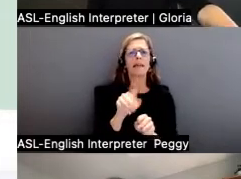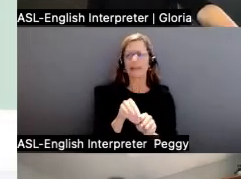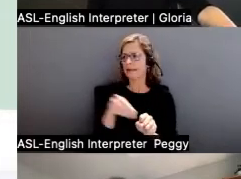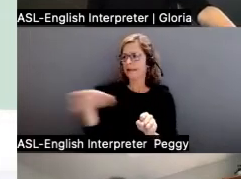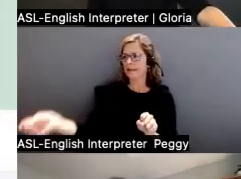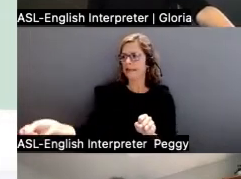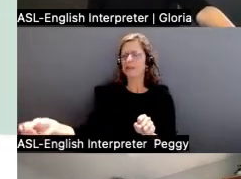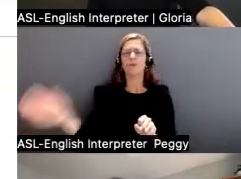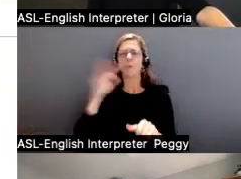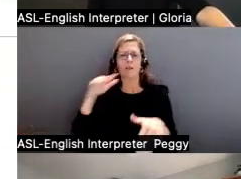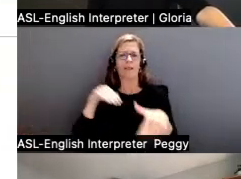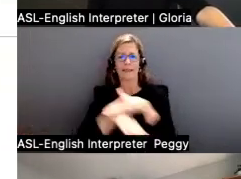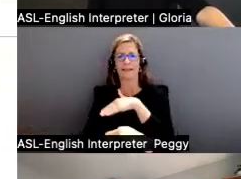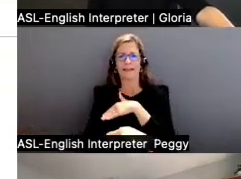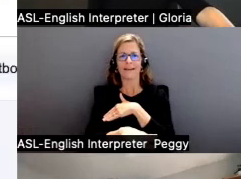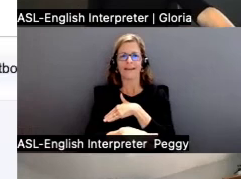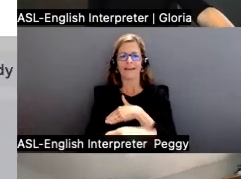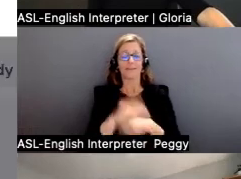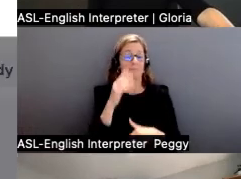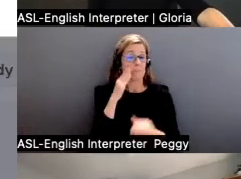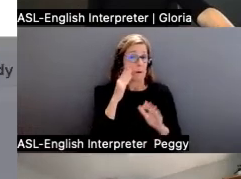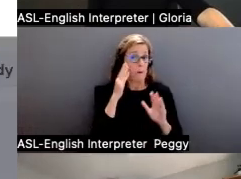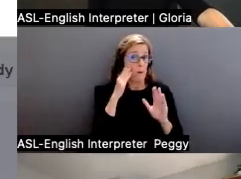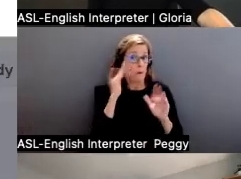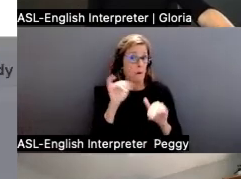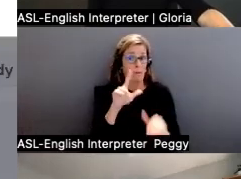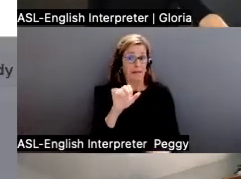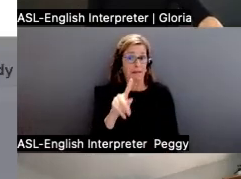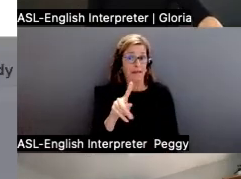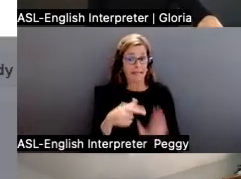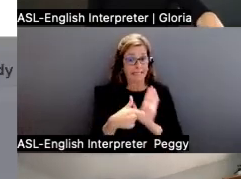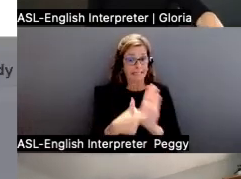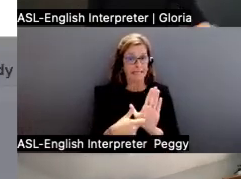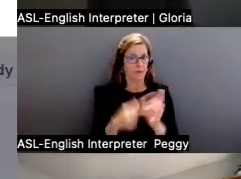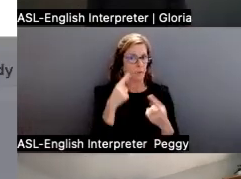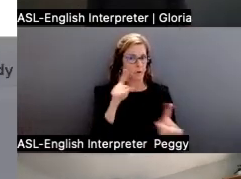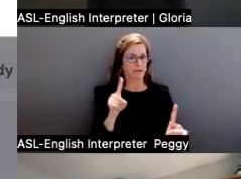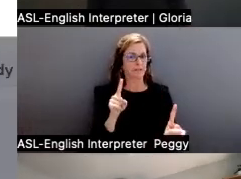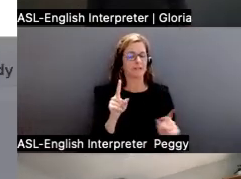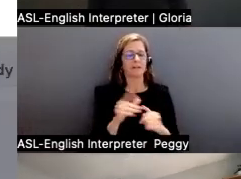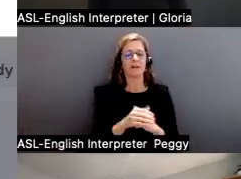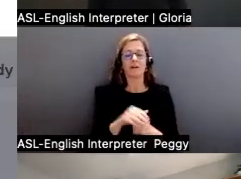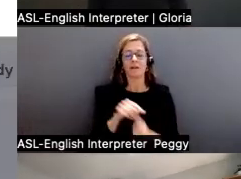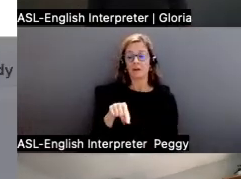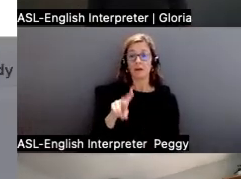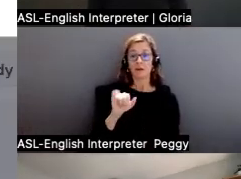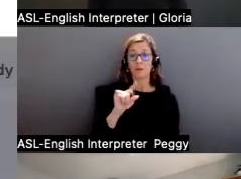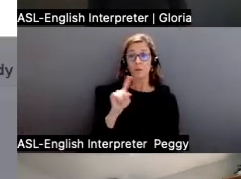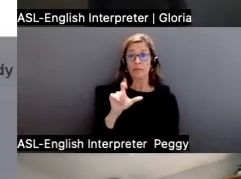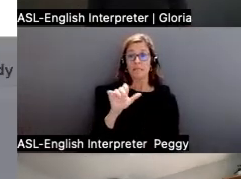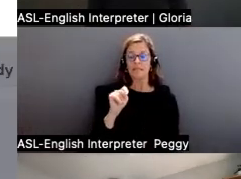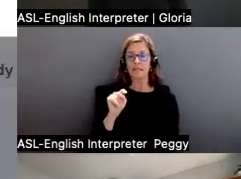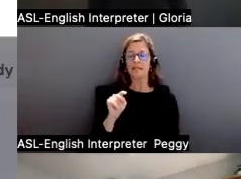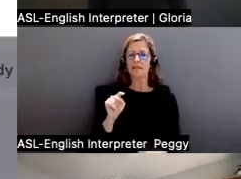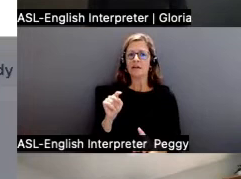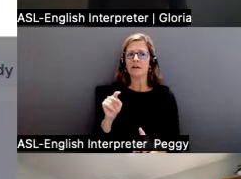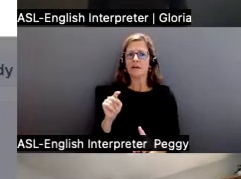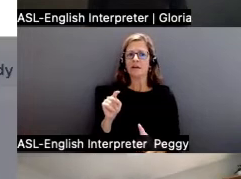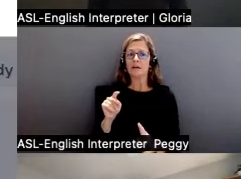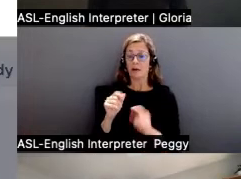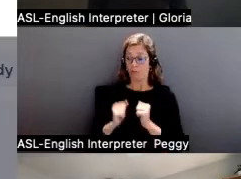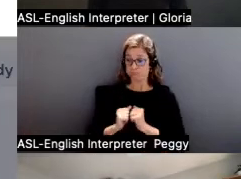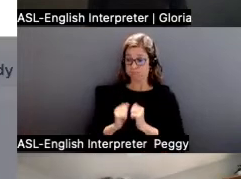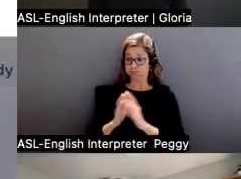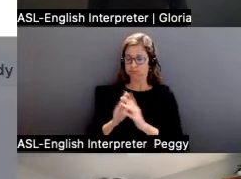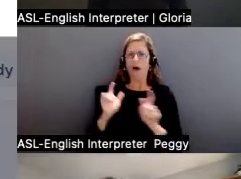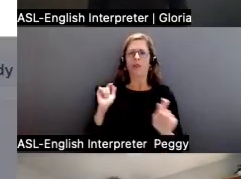hopefully this link is going to work for me as an example. And Quizlet has been evolving, developing over the years. When I